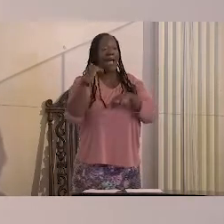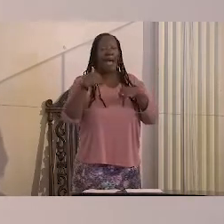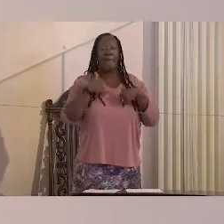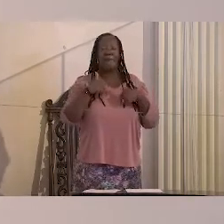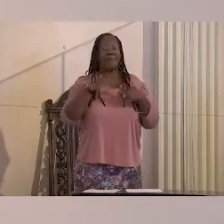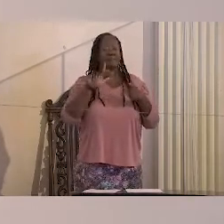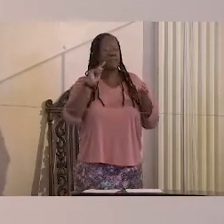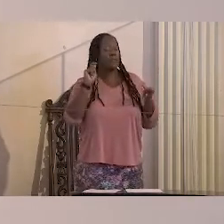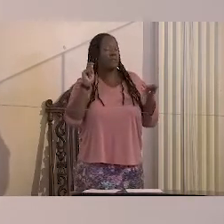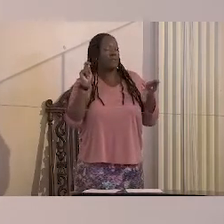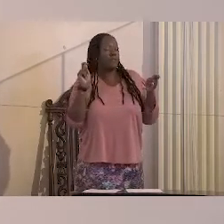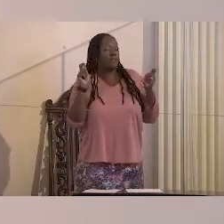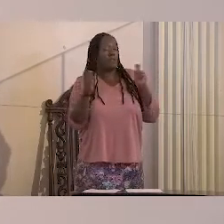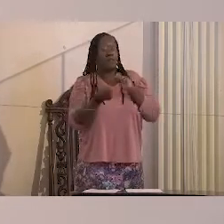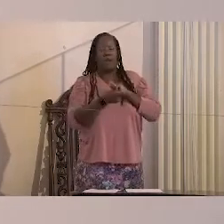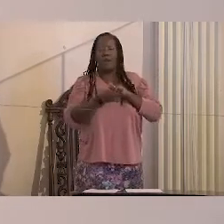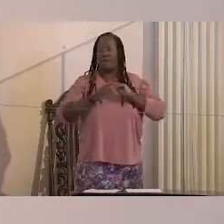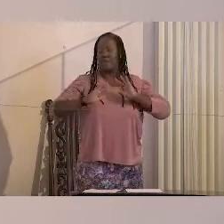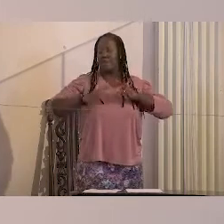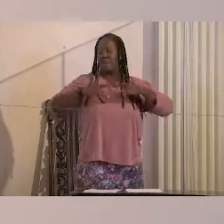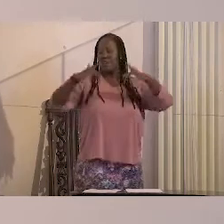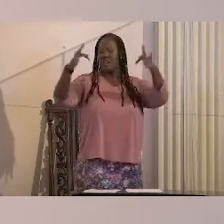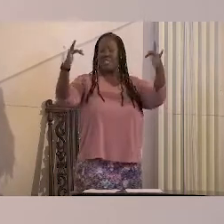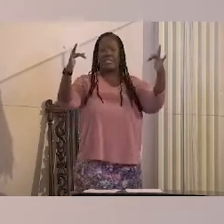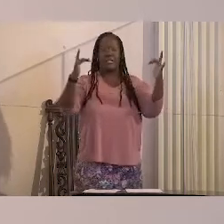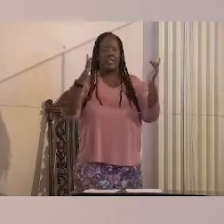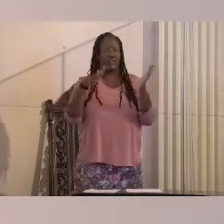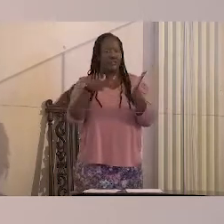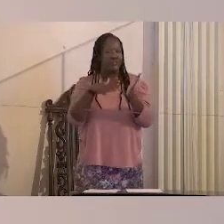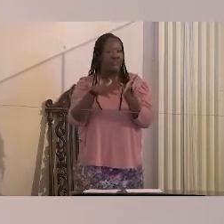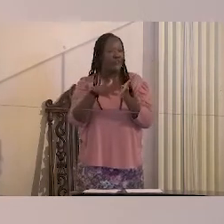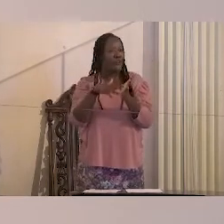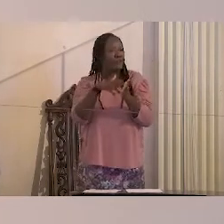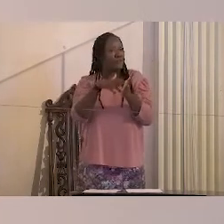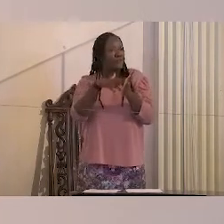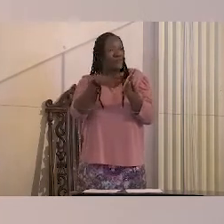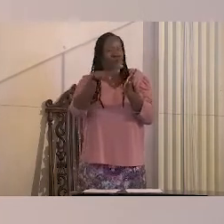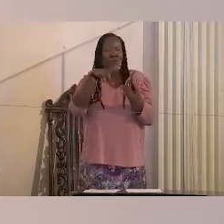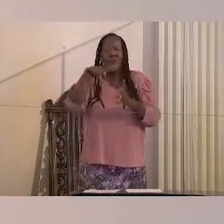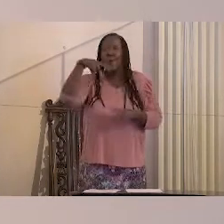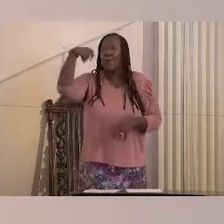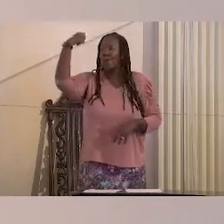iridescent, vulnerable, older, and new.